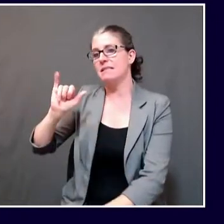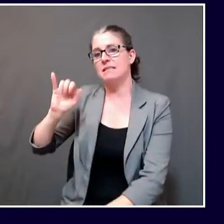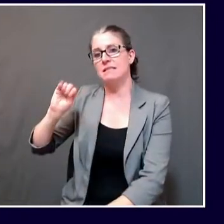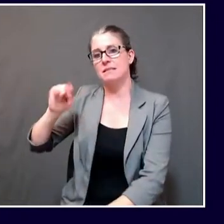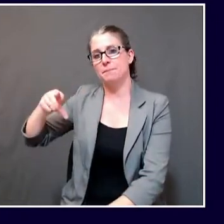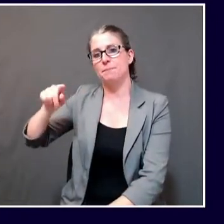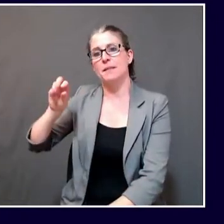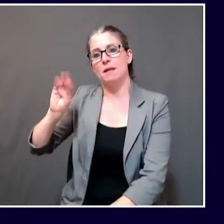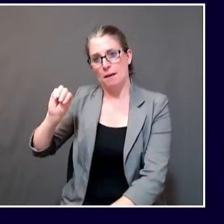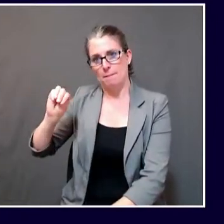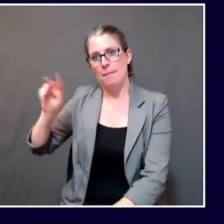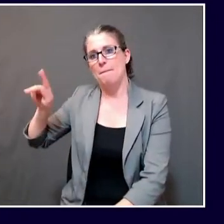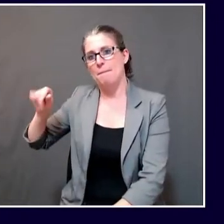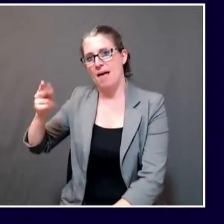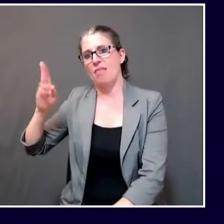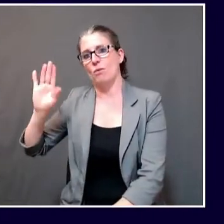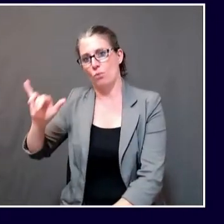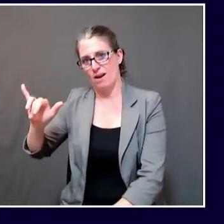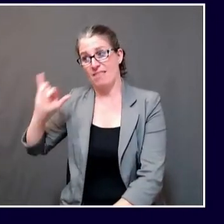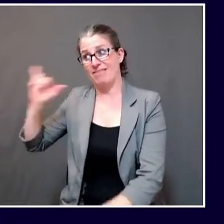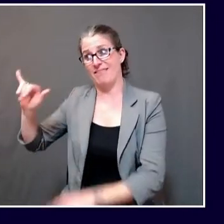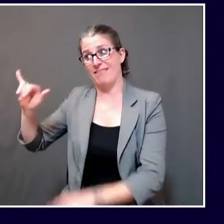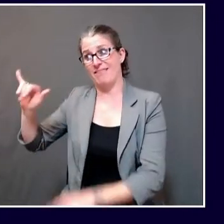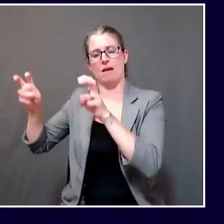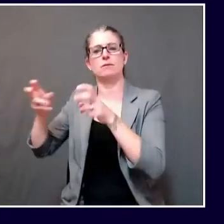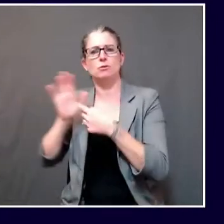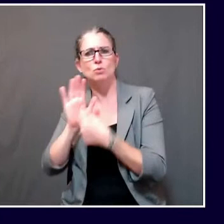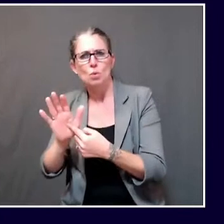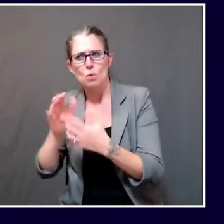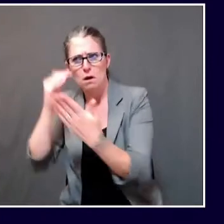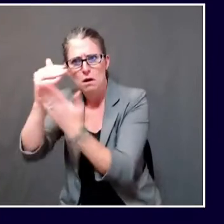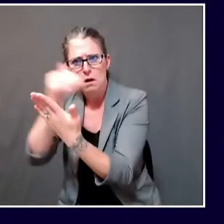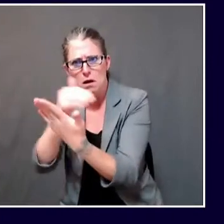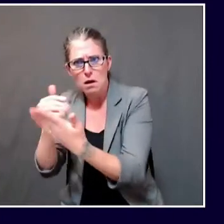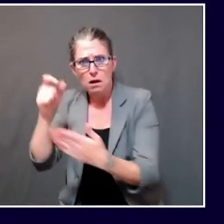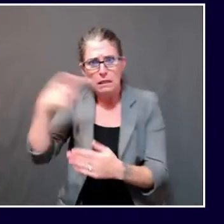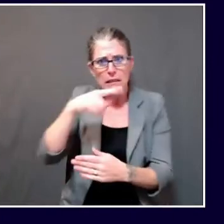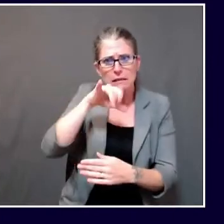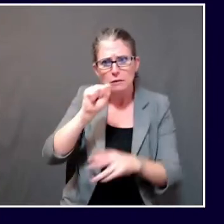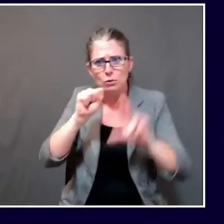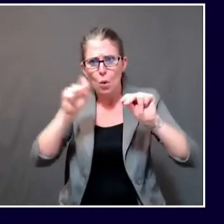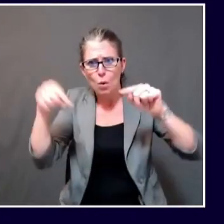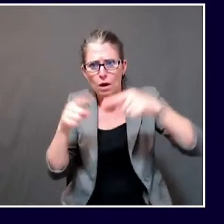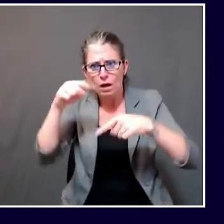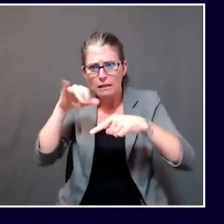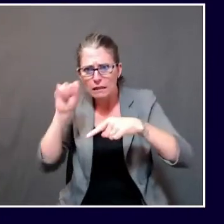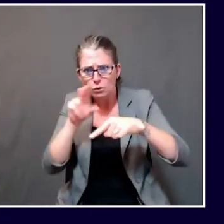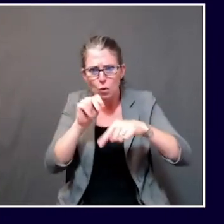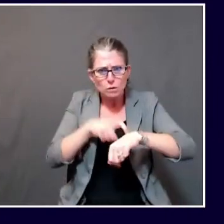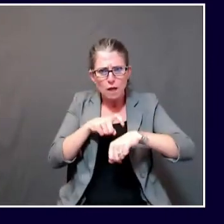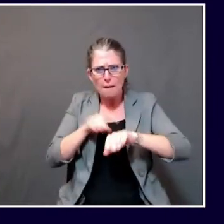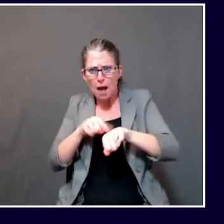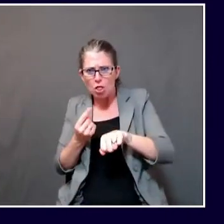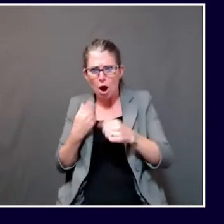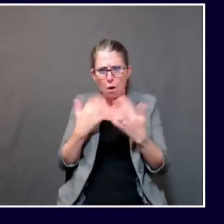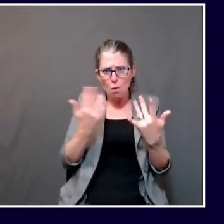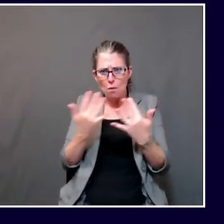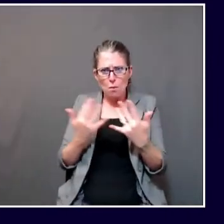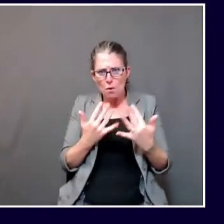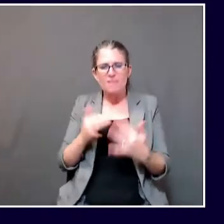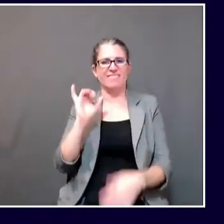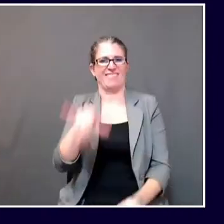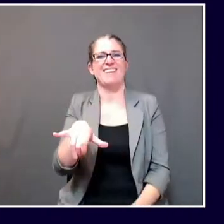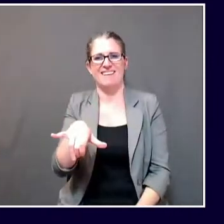EUA. Really, in that situation, it does depend on the data. And all the data are not yet in. But in the time of a